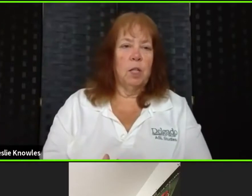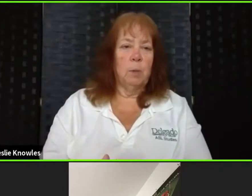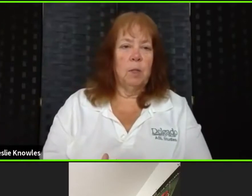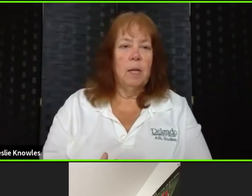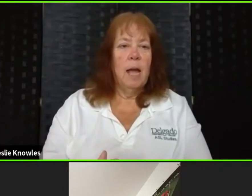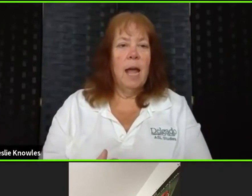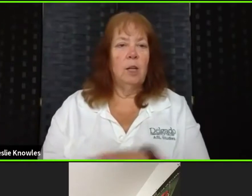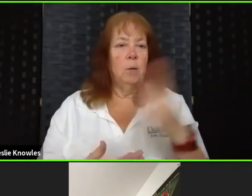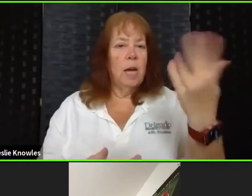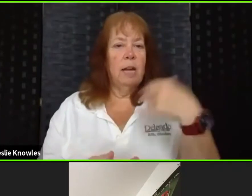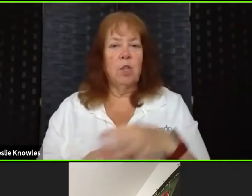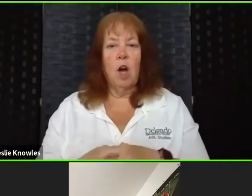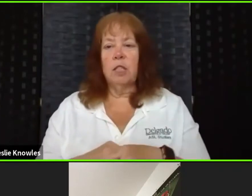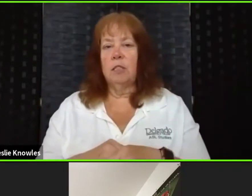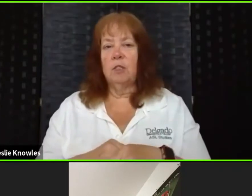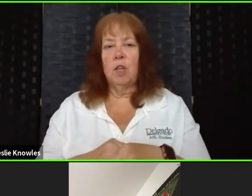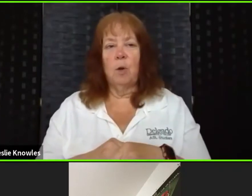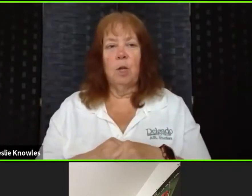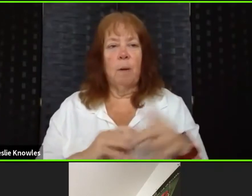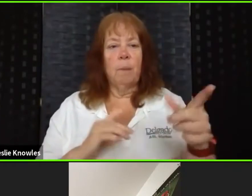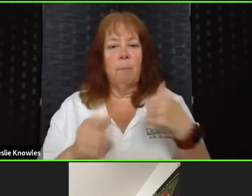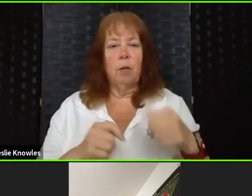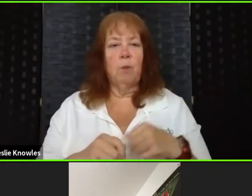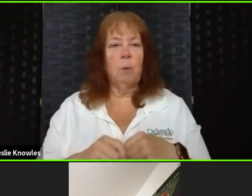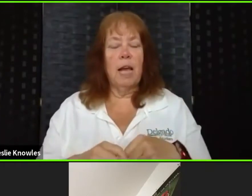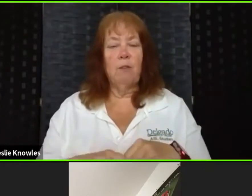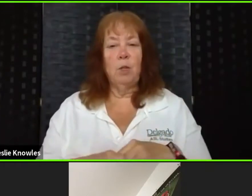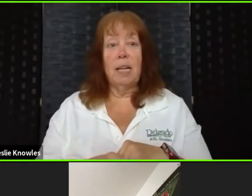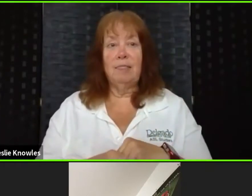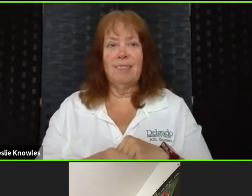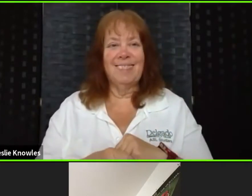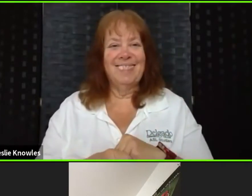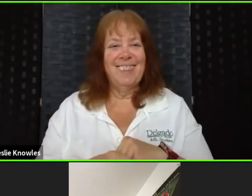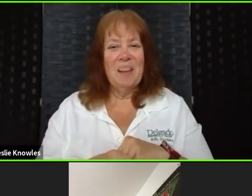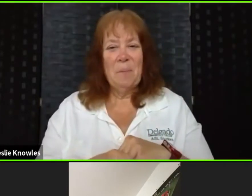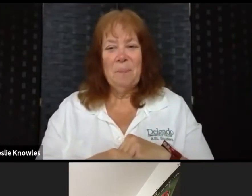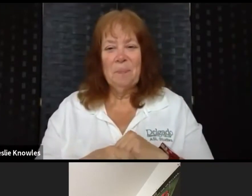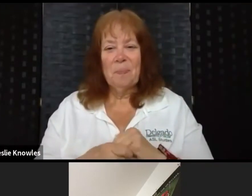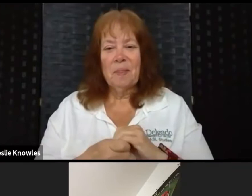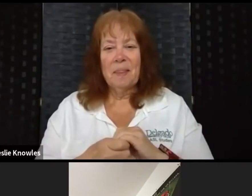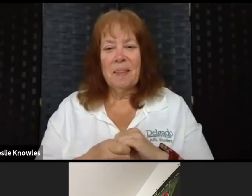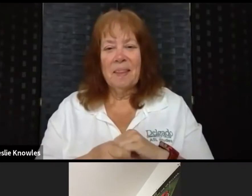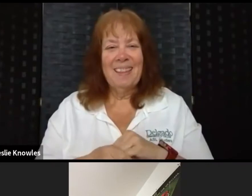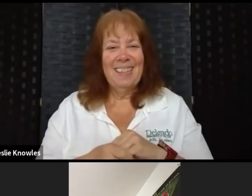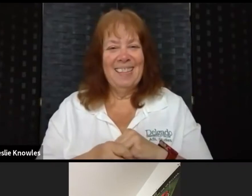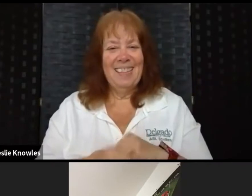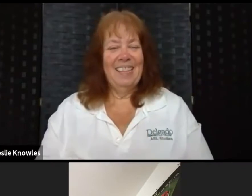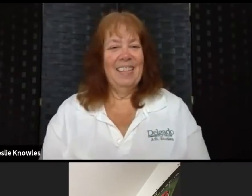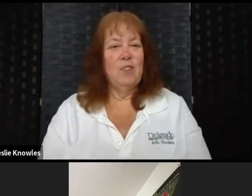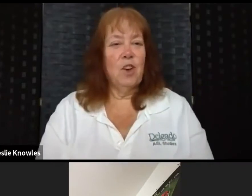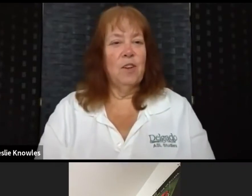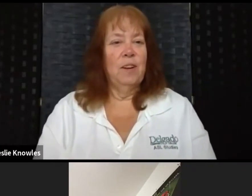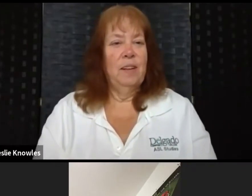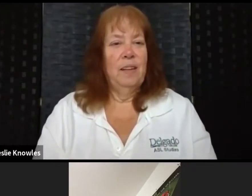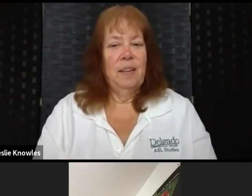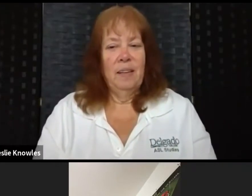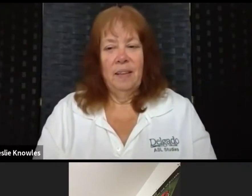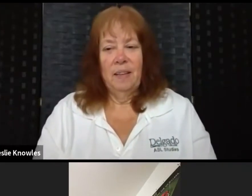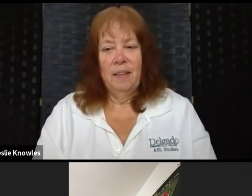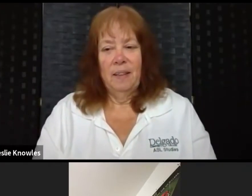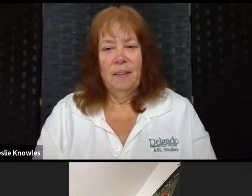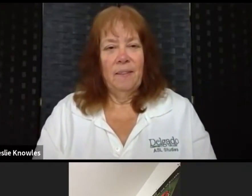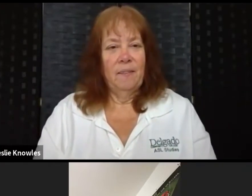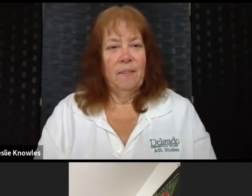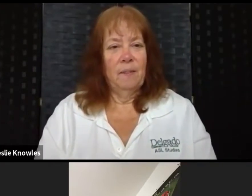more marketable. And you and I have talked, and so I'm looking forward to having you in classes. Yes, but one more question. So you said